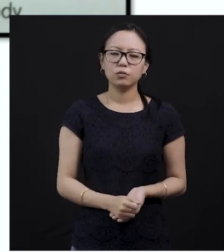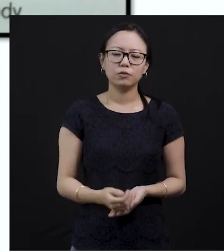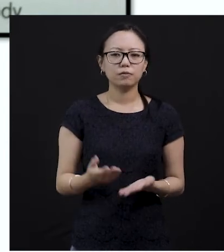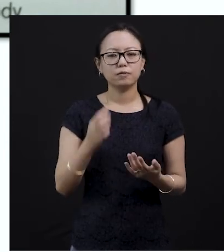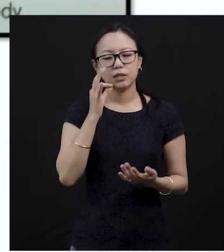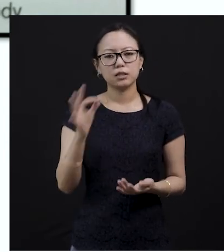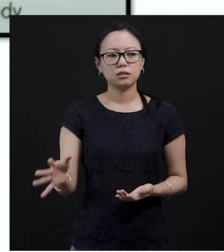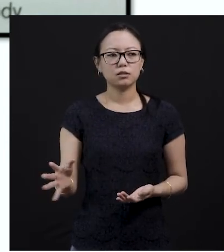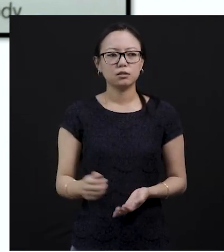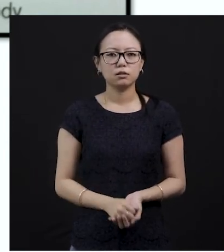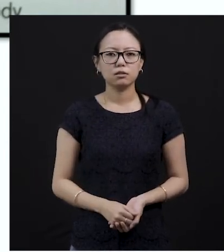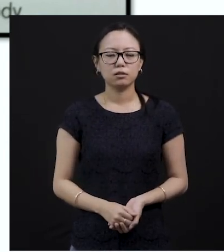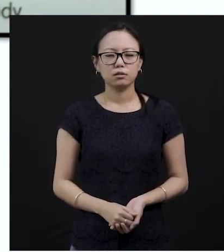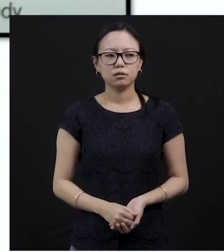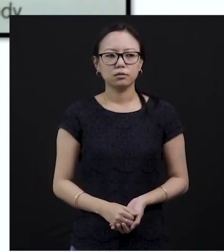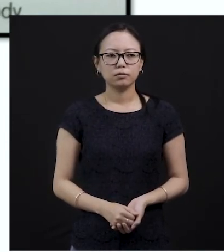you that it helps them to